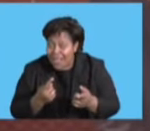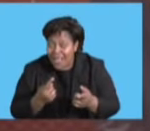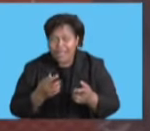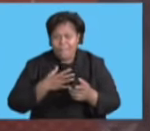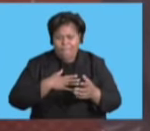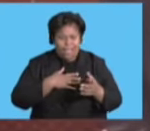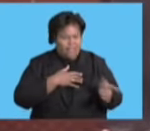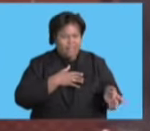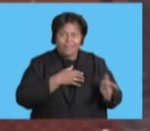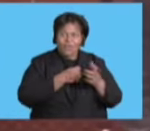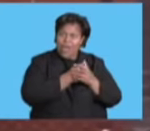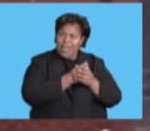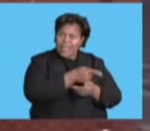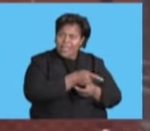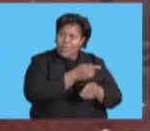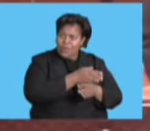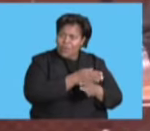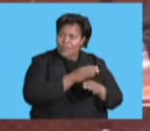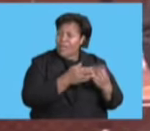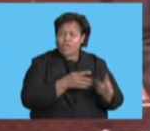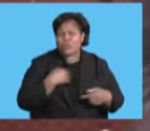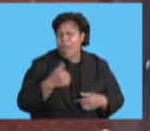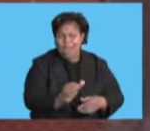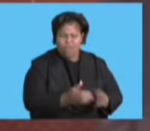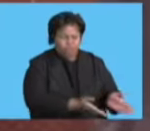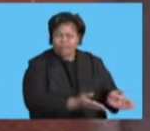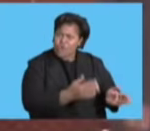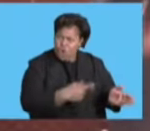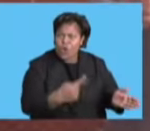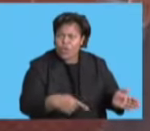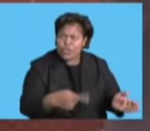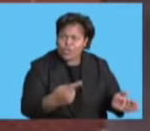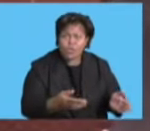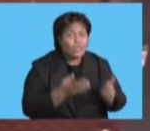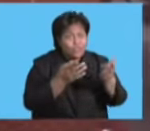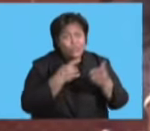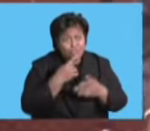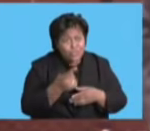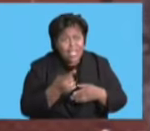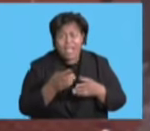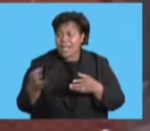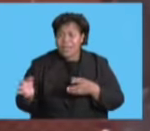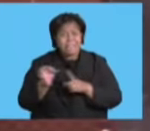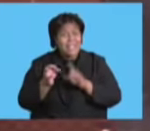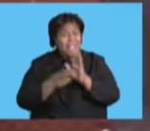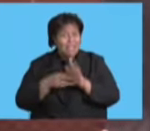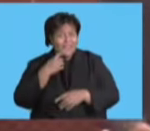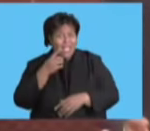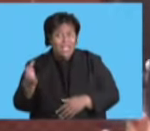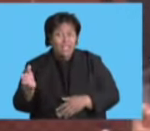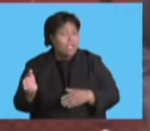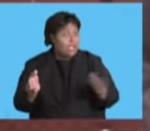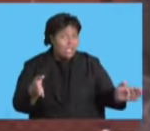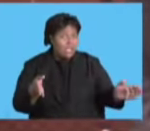You allowed him to continue, and rightly so, despite a point of order that was raised by the Honourable Prime Minister, because he